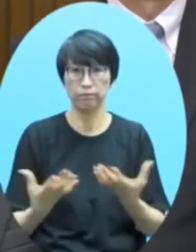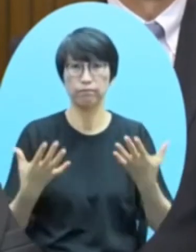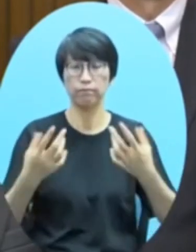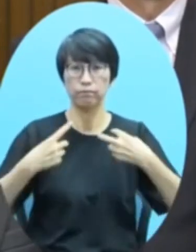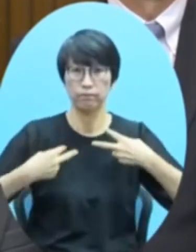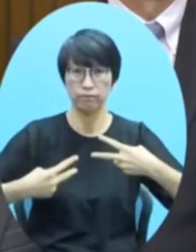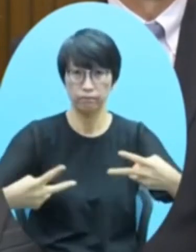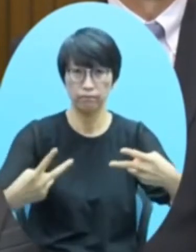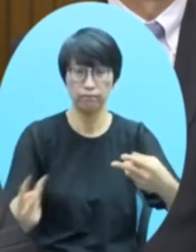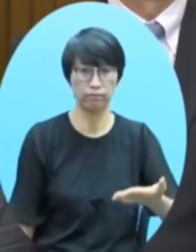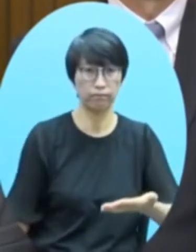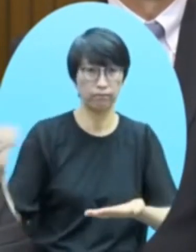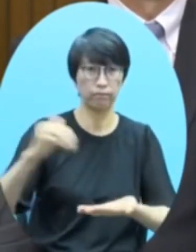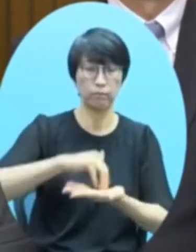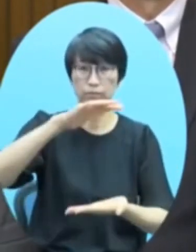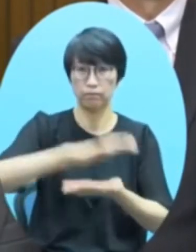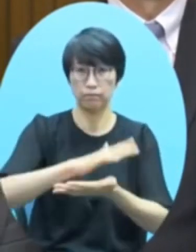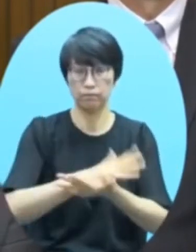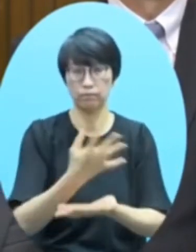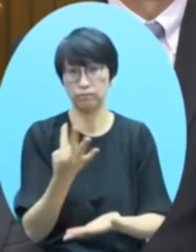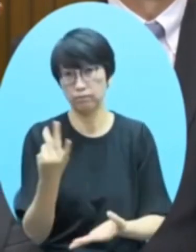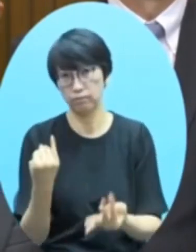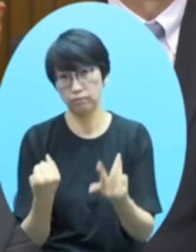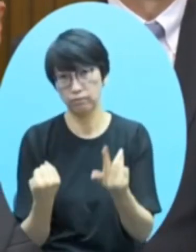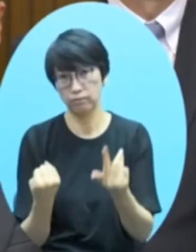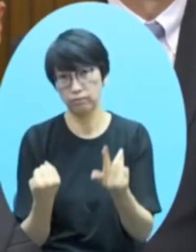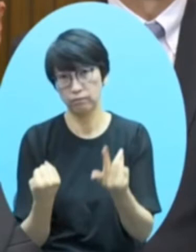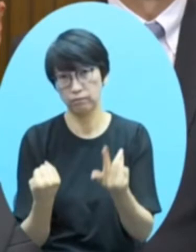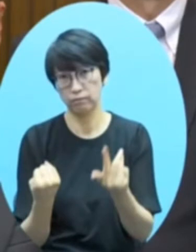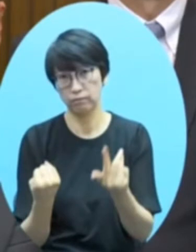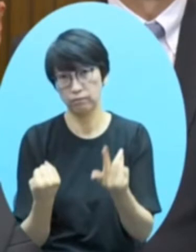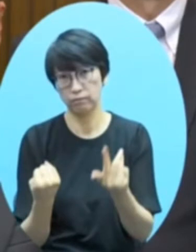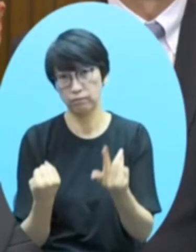years. This is the time for